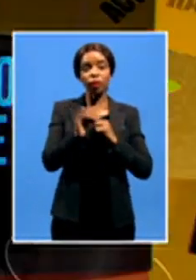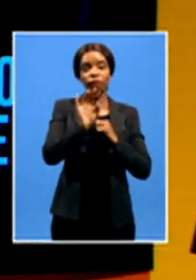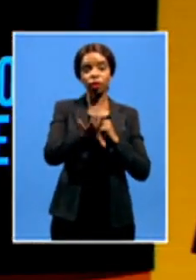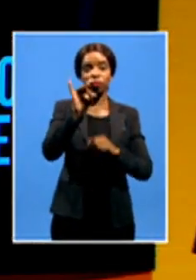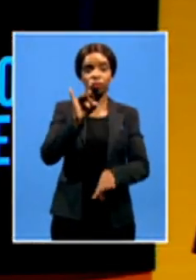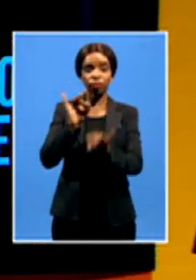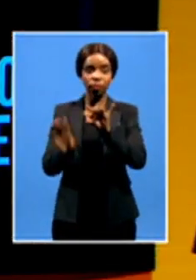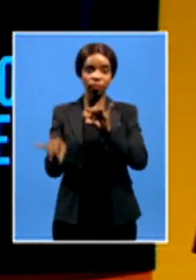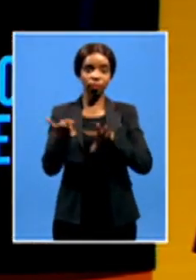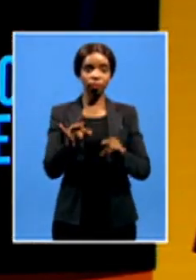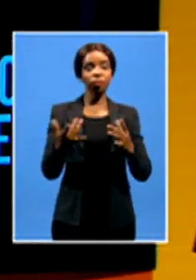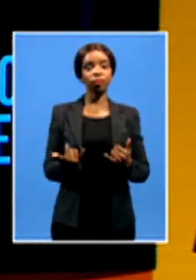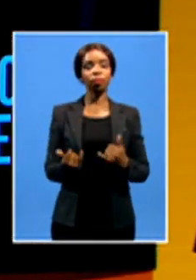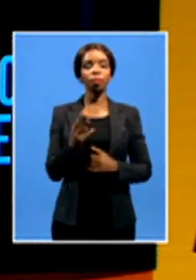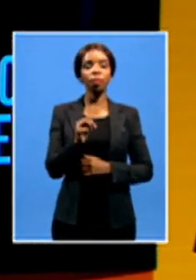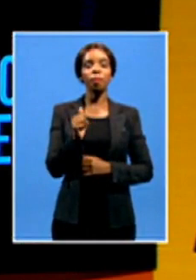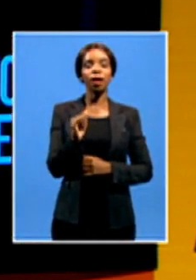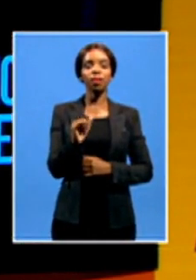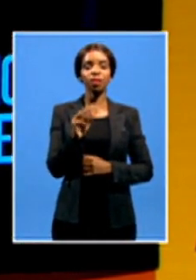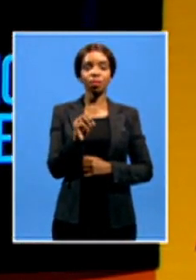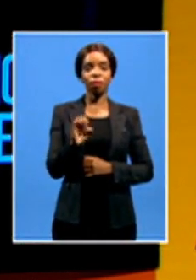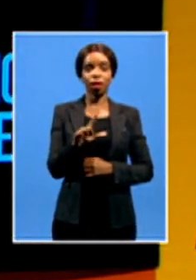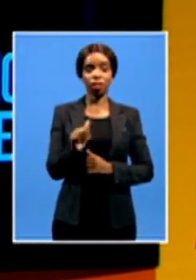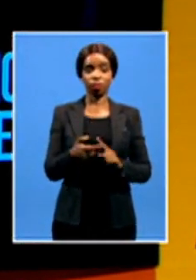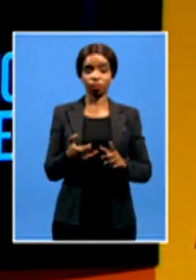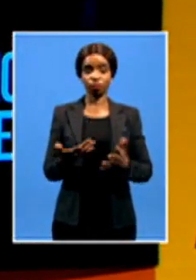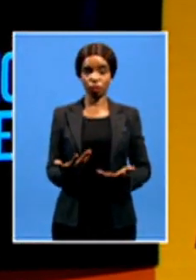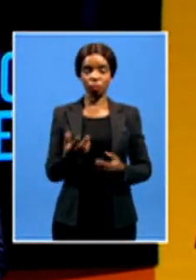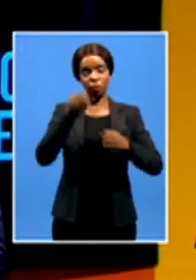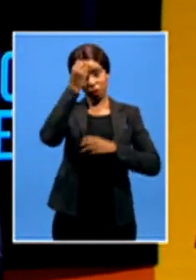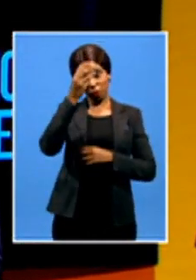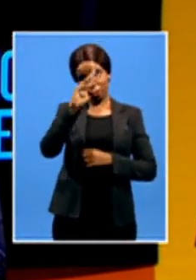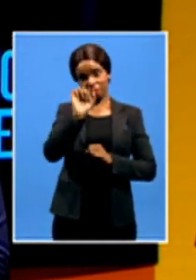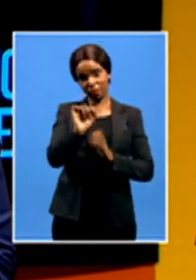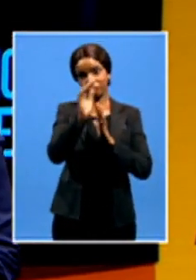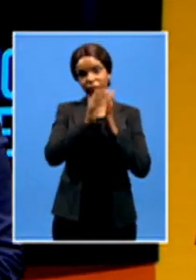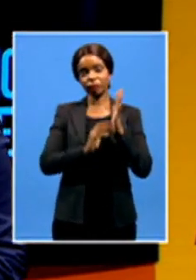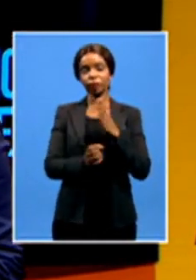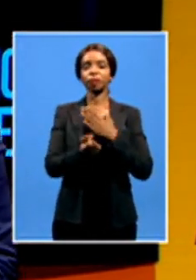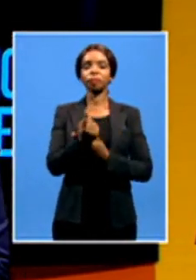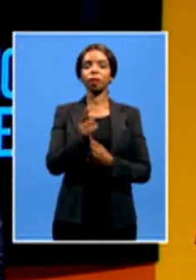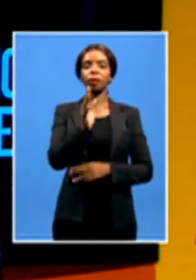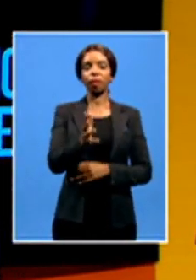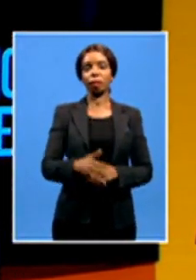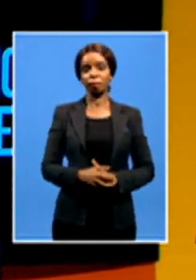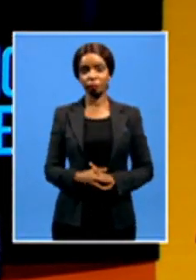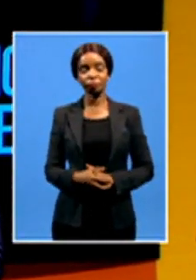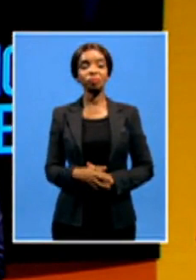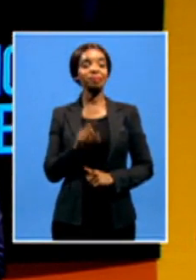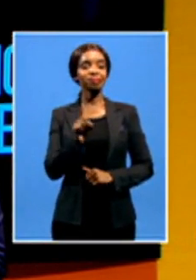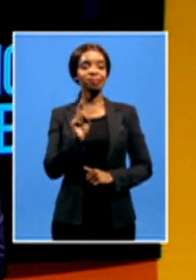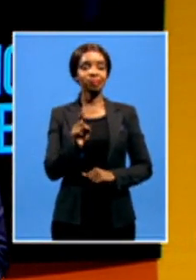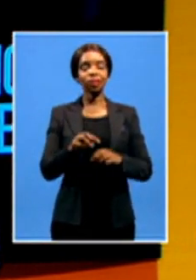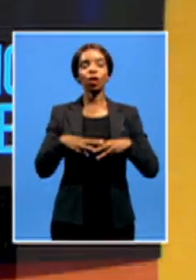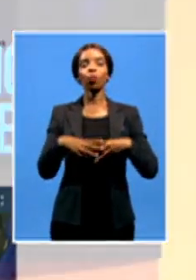earlier, I promised Percy Maimela from Pretoria that his story would be coming up. So this is, of course,